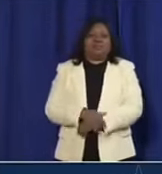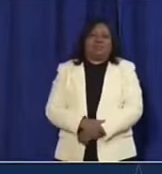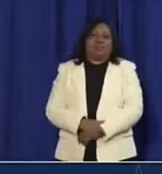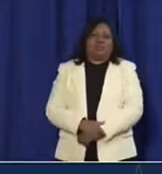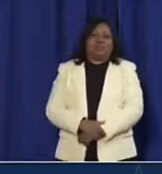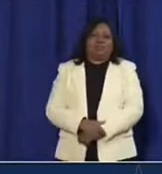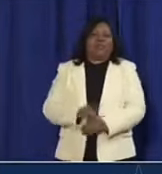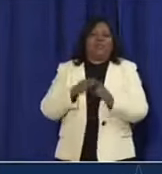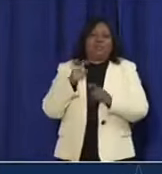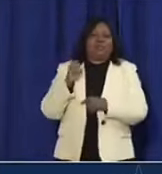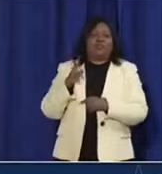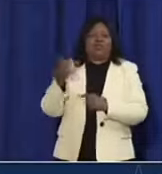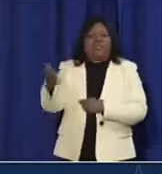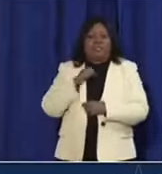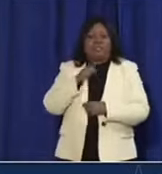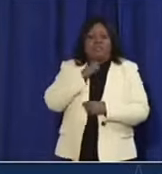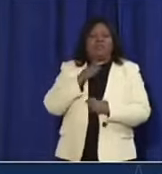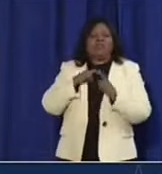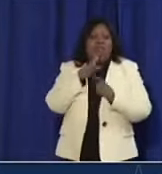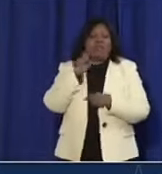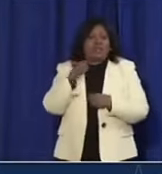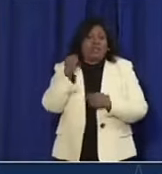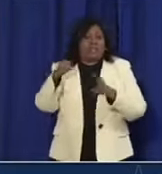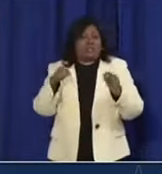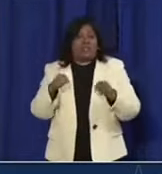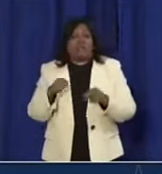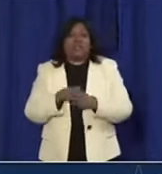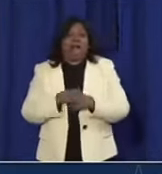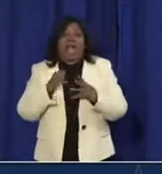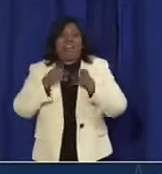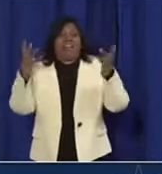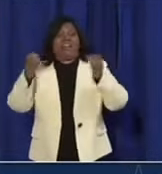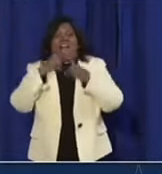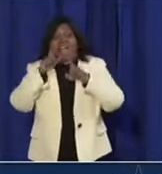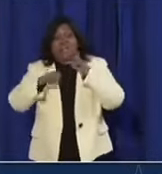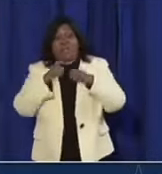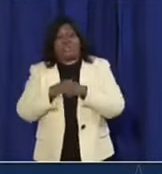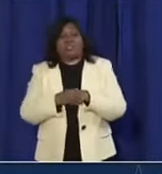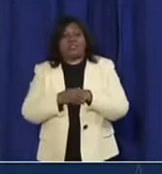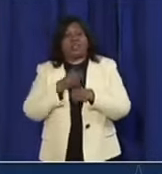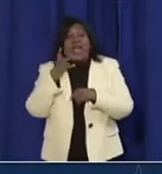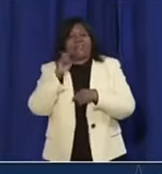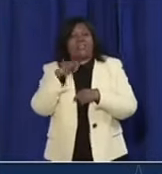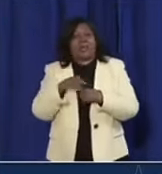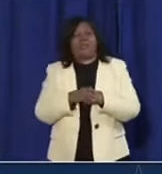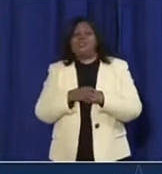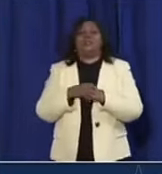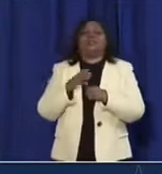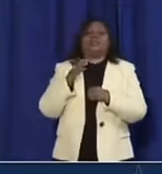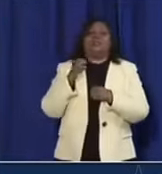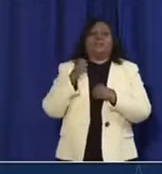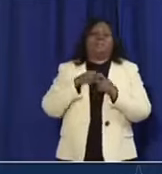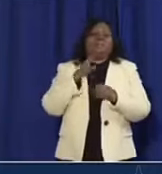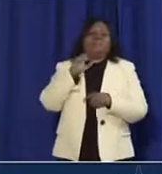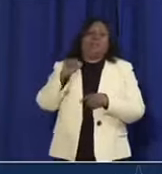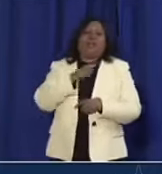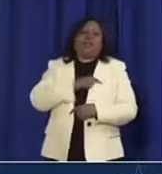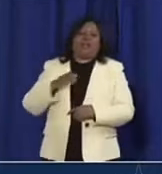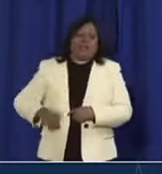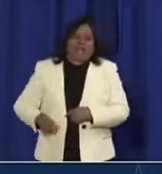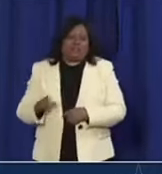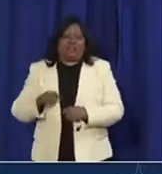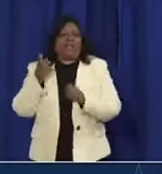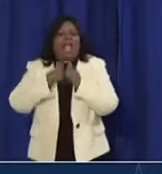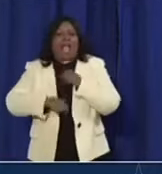jerk. Can you just hand me the microphone? Do you have a question, yes or no? I have a lot of questions. Ask your question. Okay, so Mayor Lightfoot,